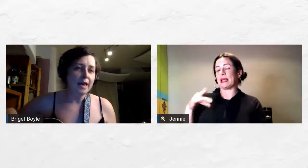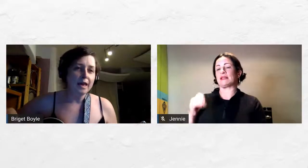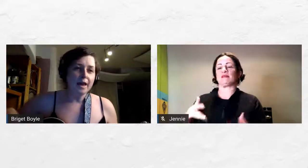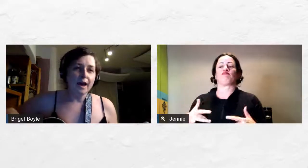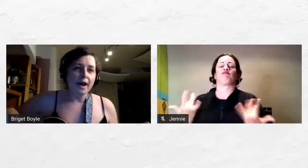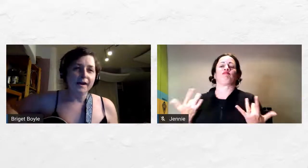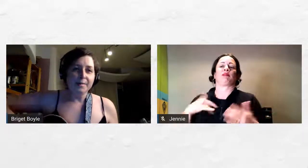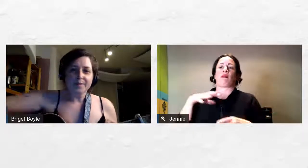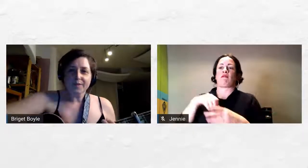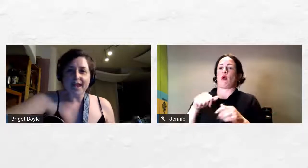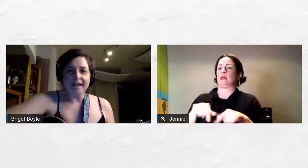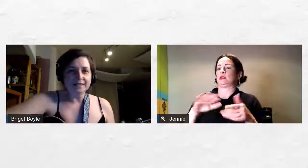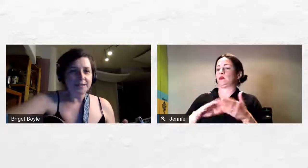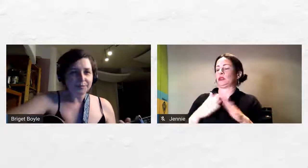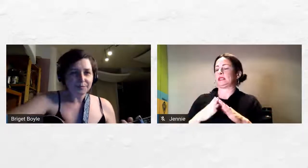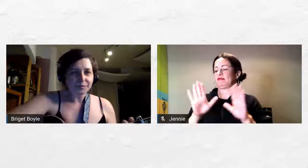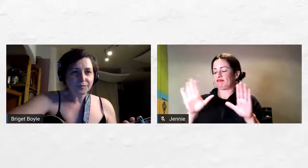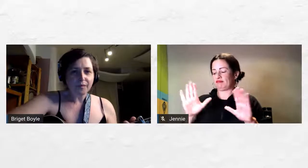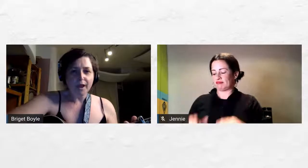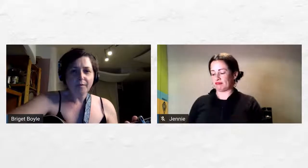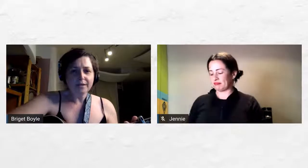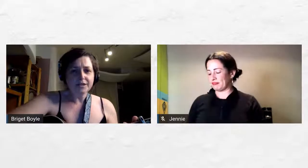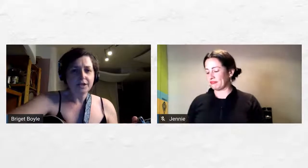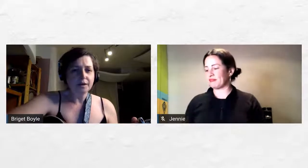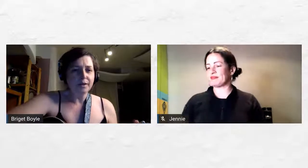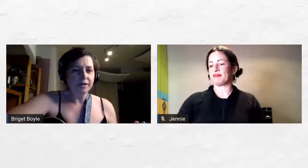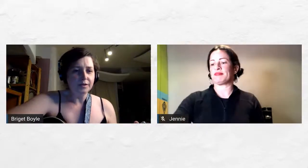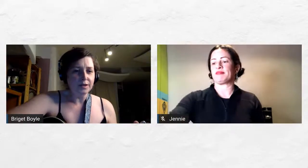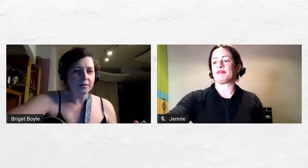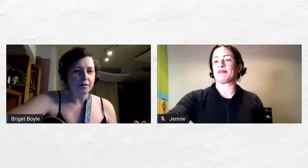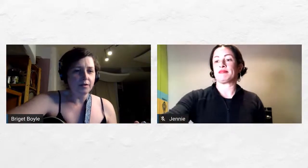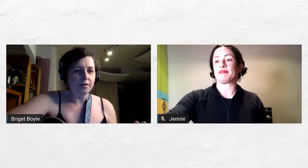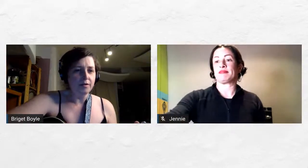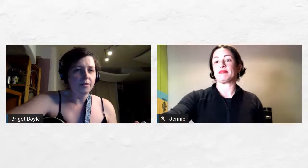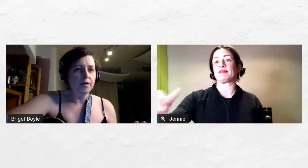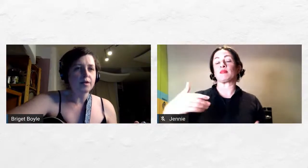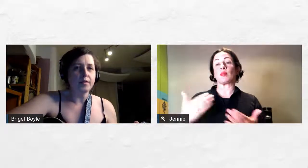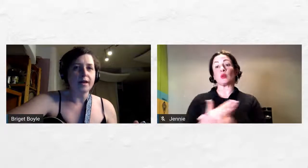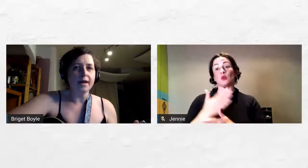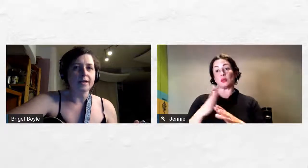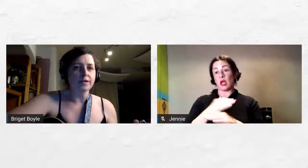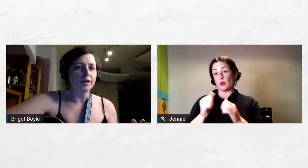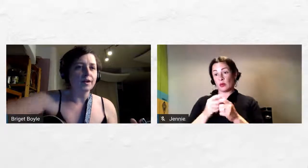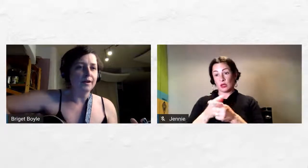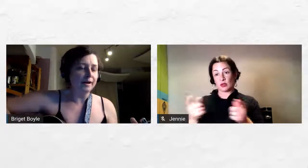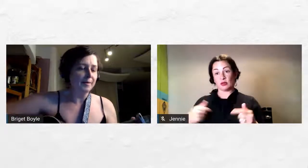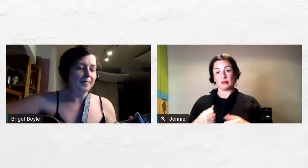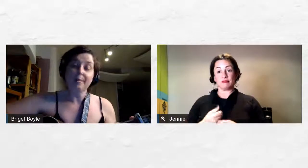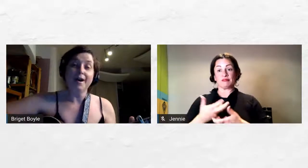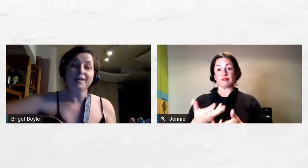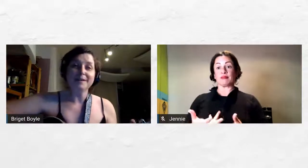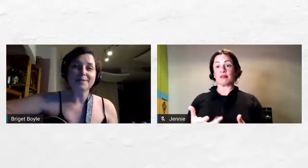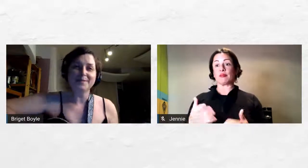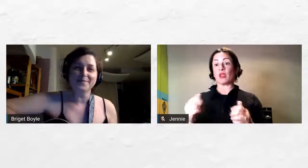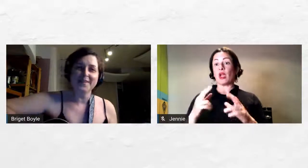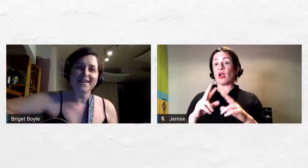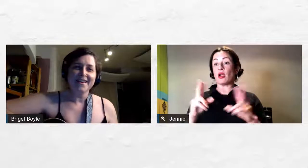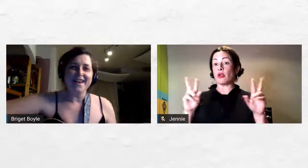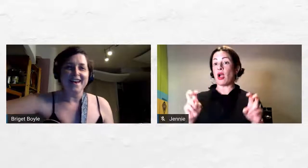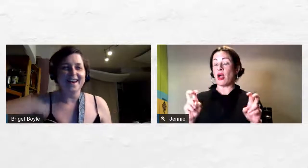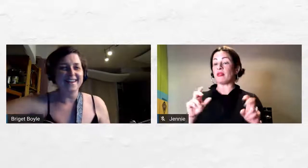community. And I want to share a brand new song with you that is called